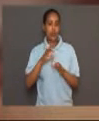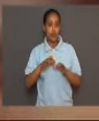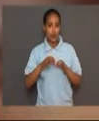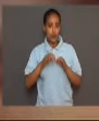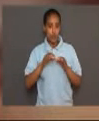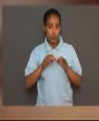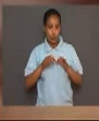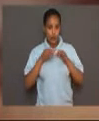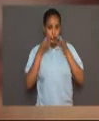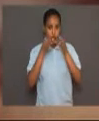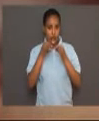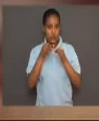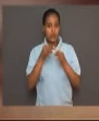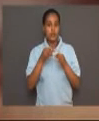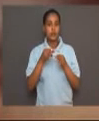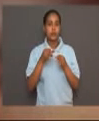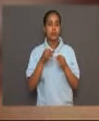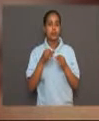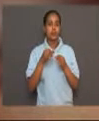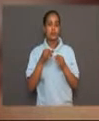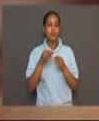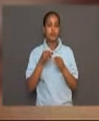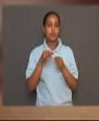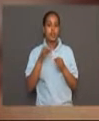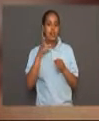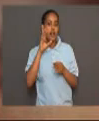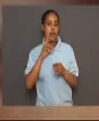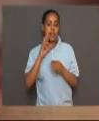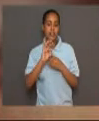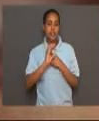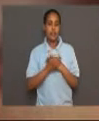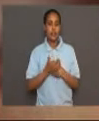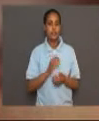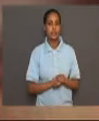goes from a brittle to a rubbery state.